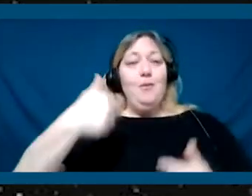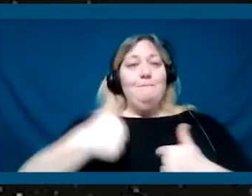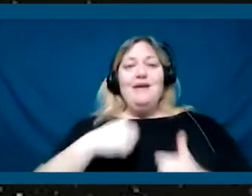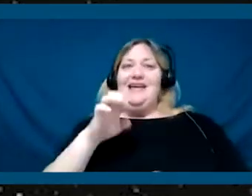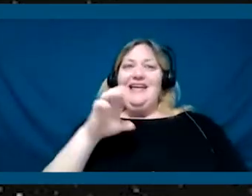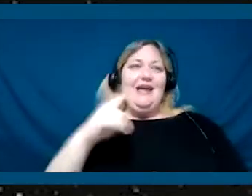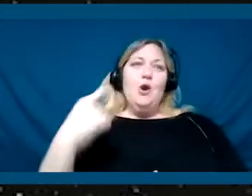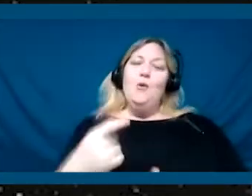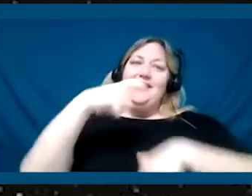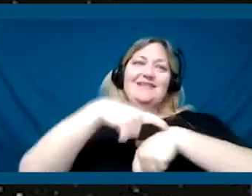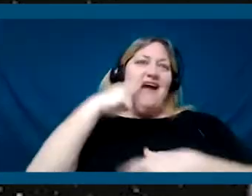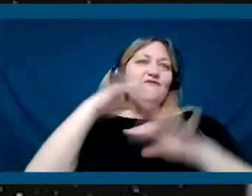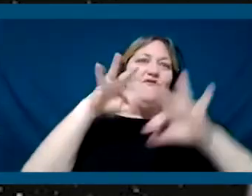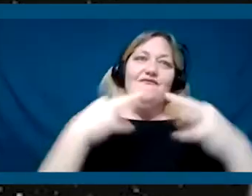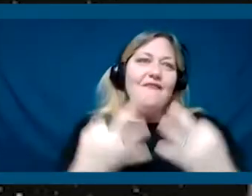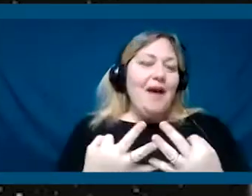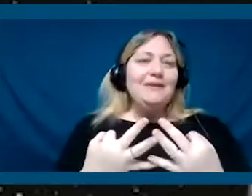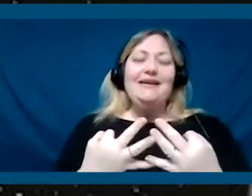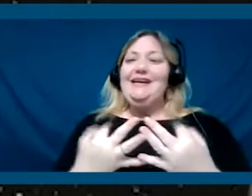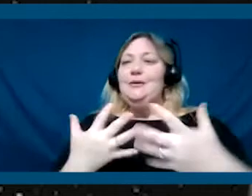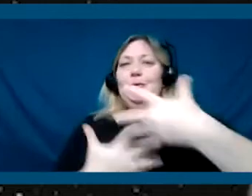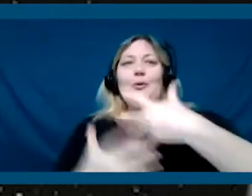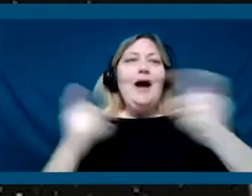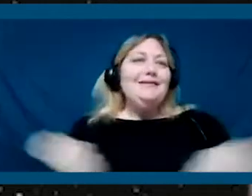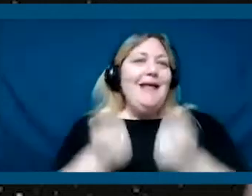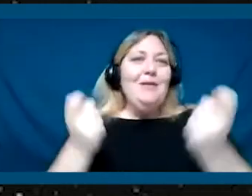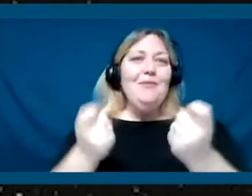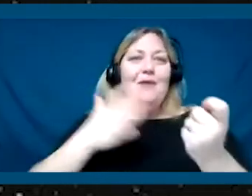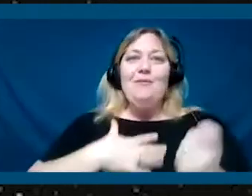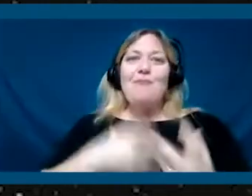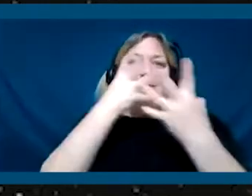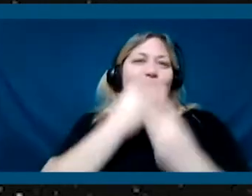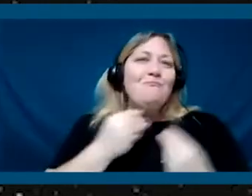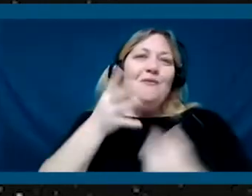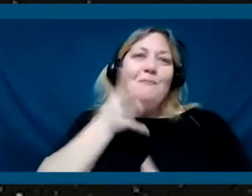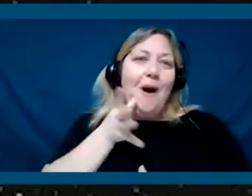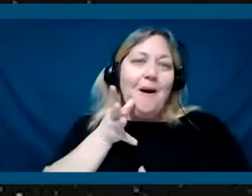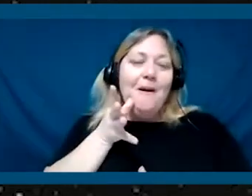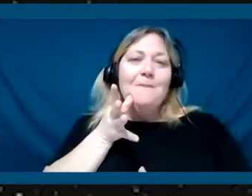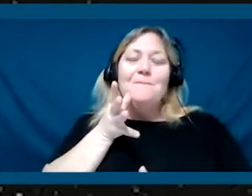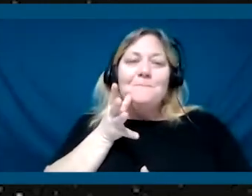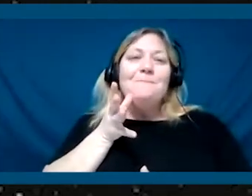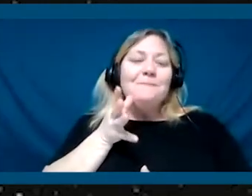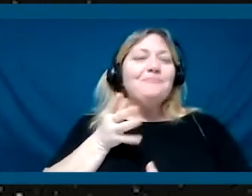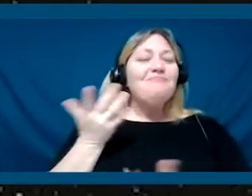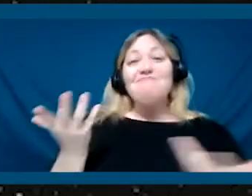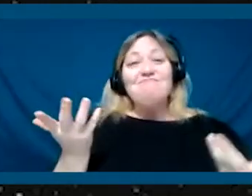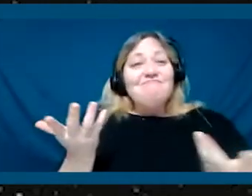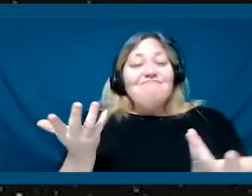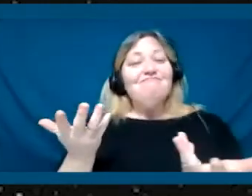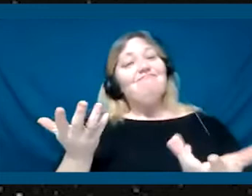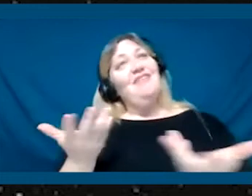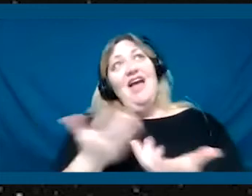is just always a time for family. I celebrate with my lovely mom, and just every